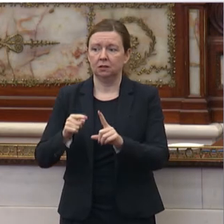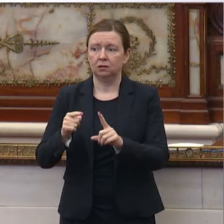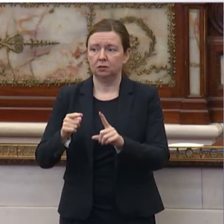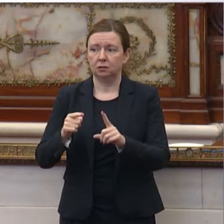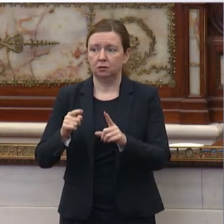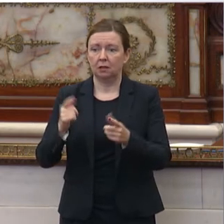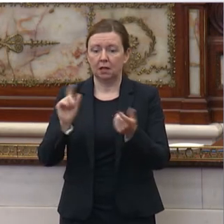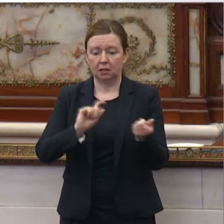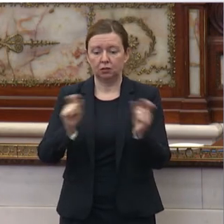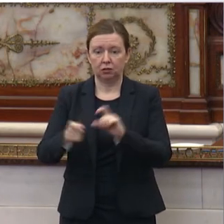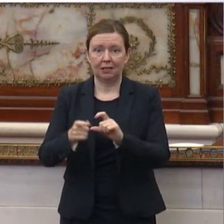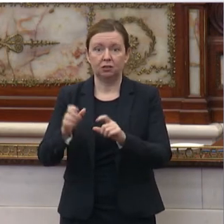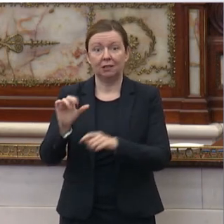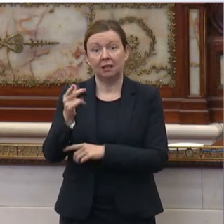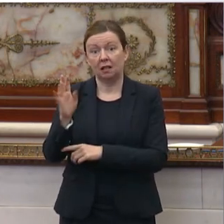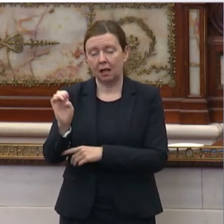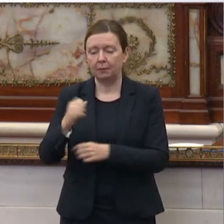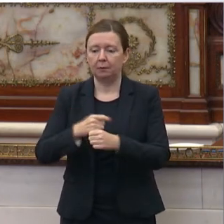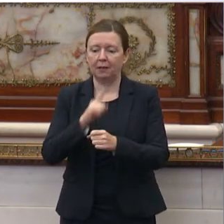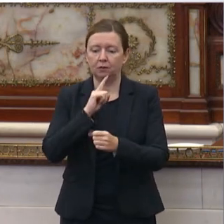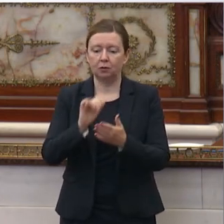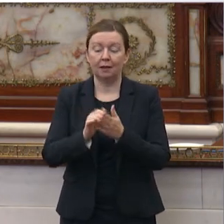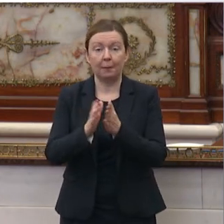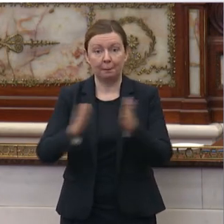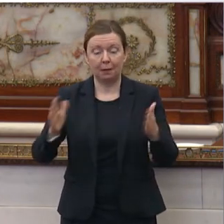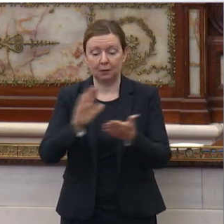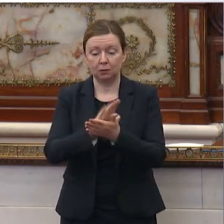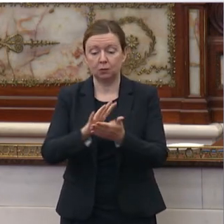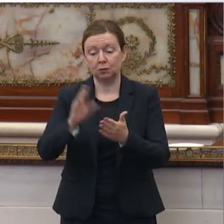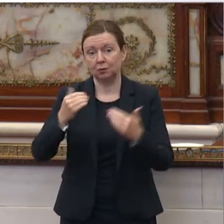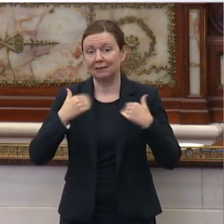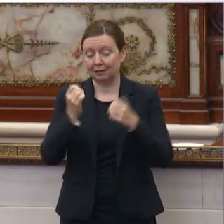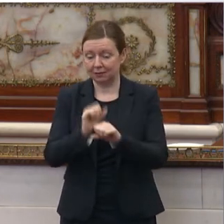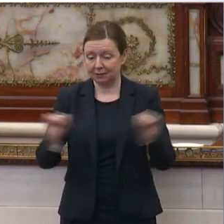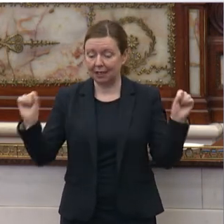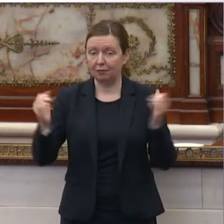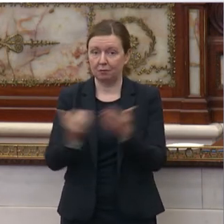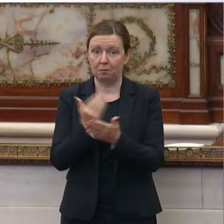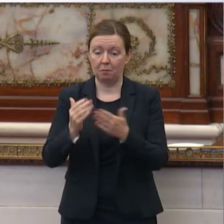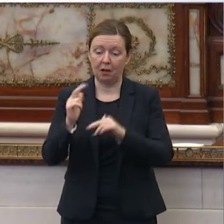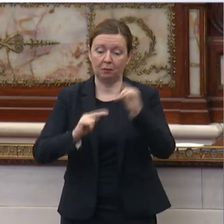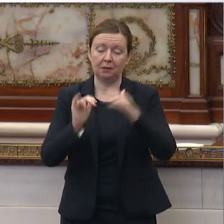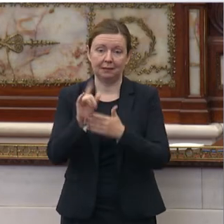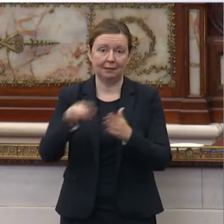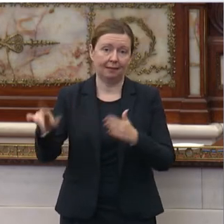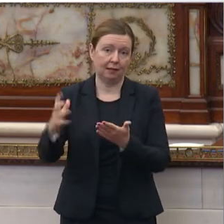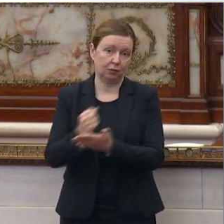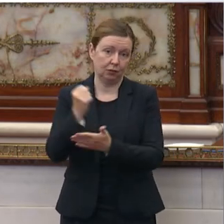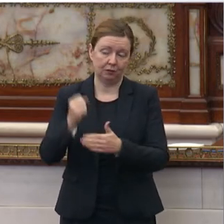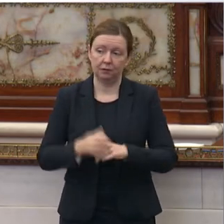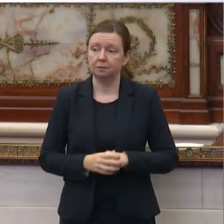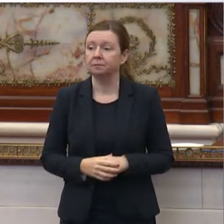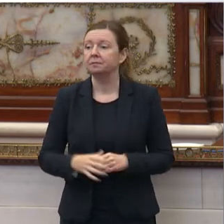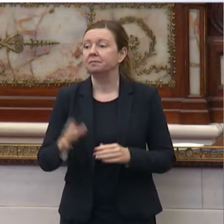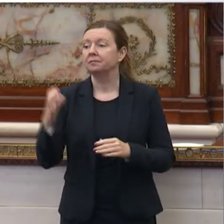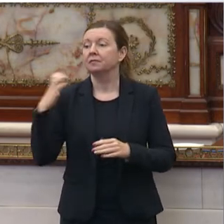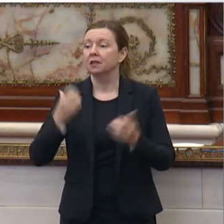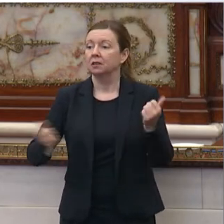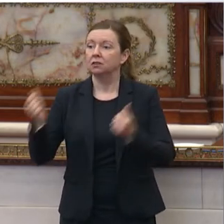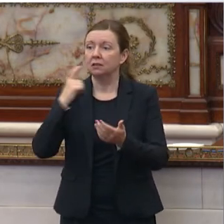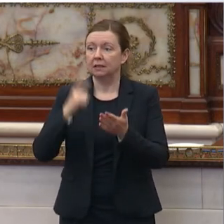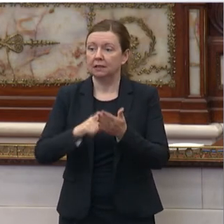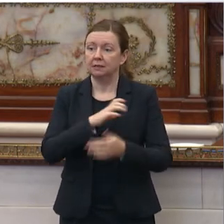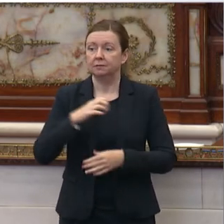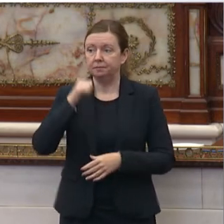adapt to a changing climate, and ensure public school students have the safe and modern buildings they deserve. Chair recognizes Councilwoman